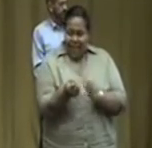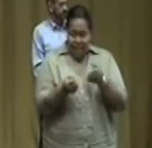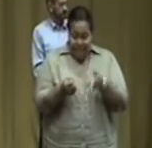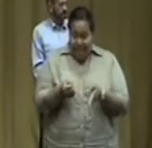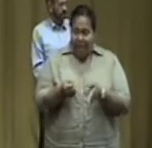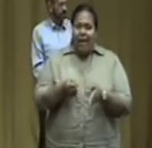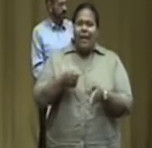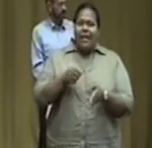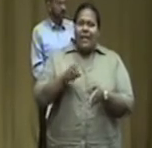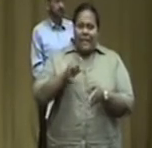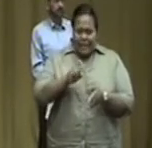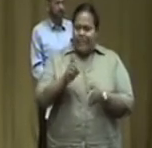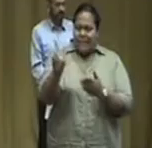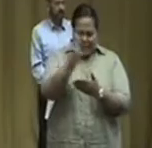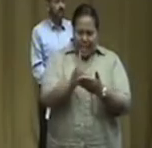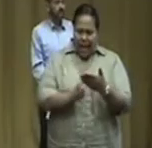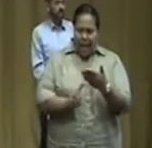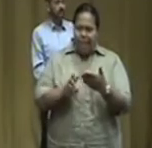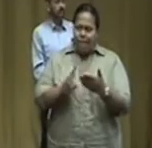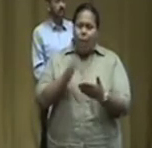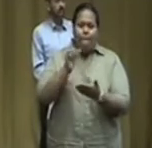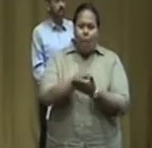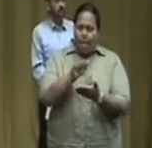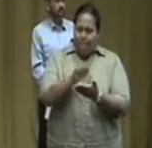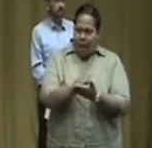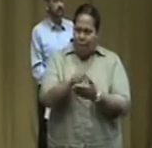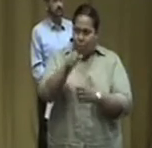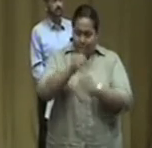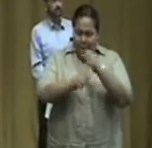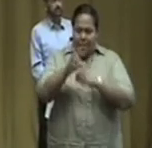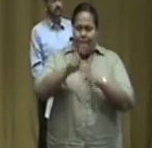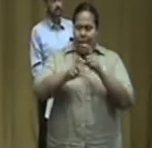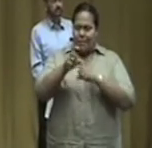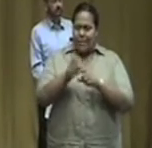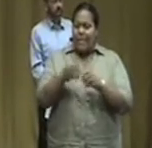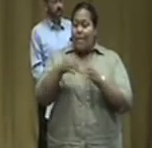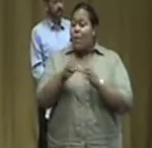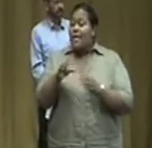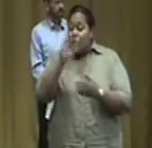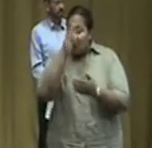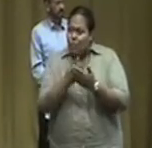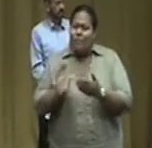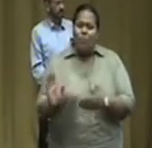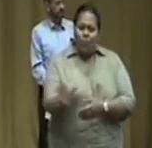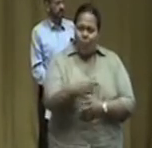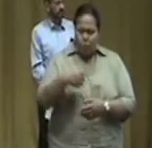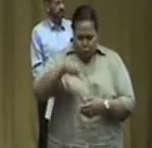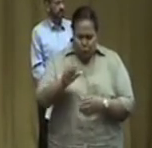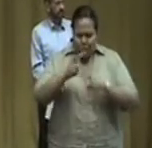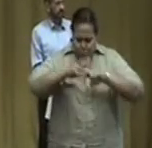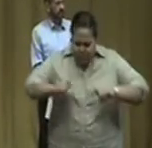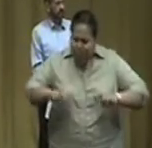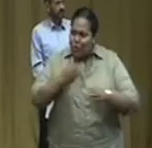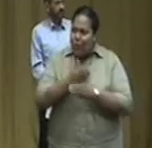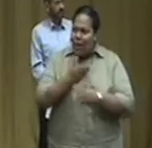Digital Age course is designed to help build capacity in learners using the research work that we have